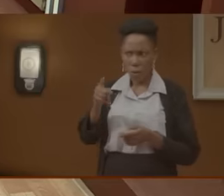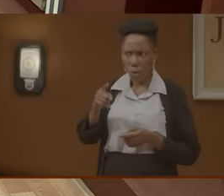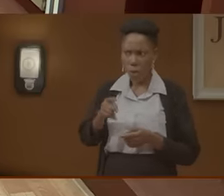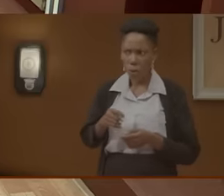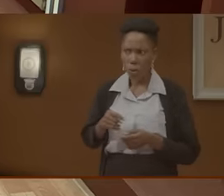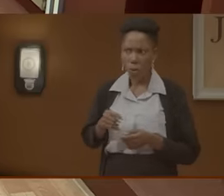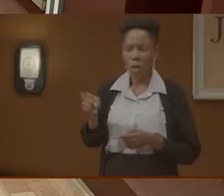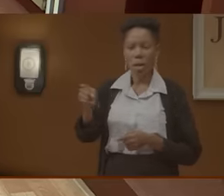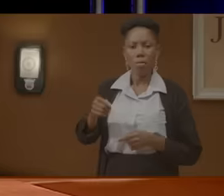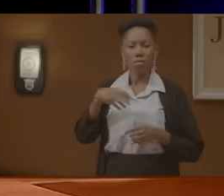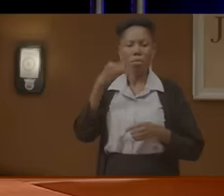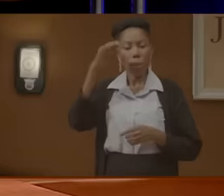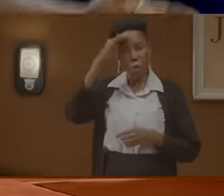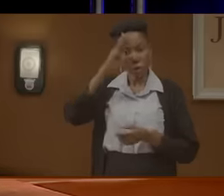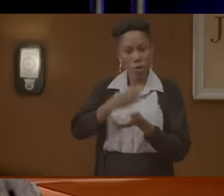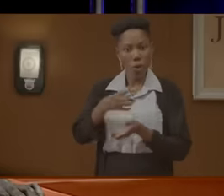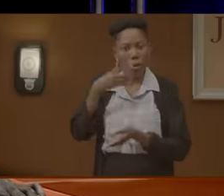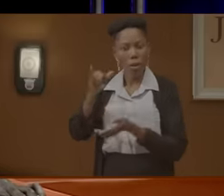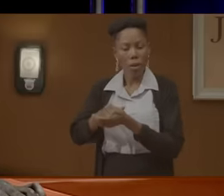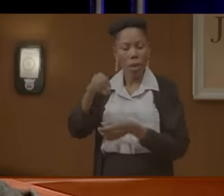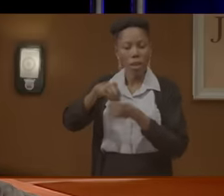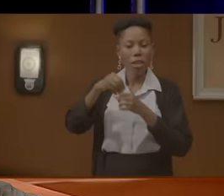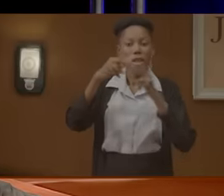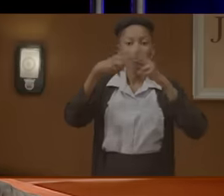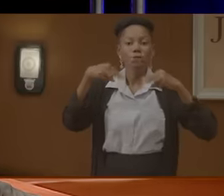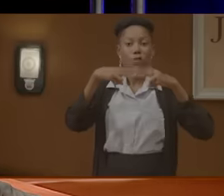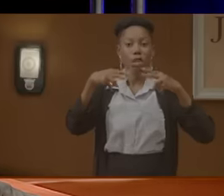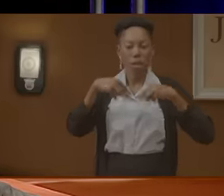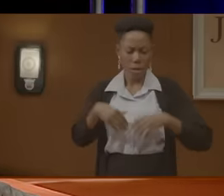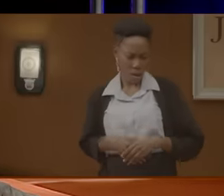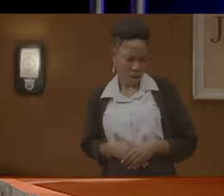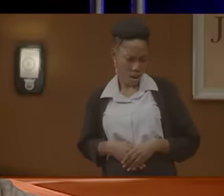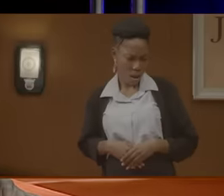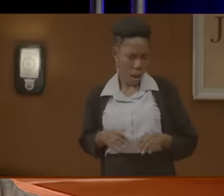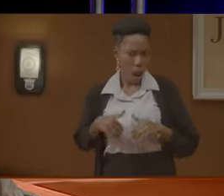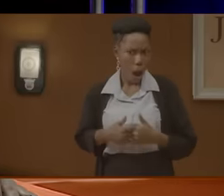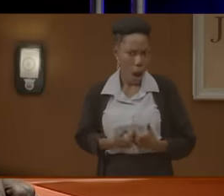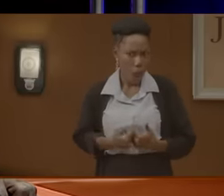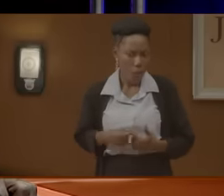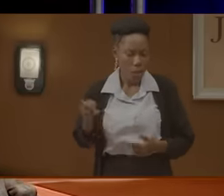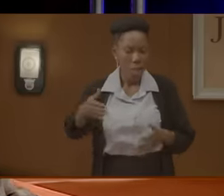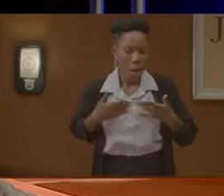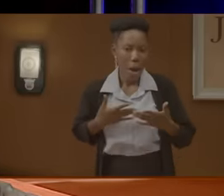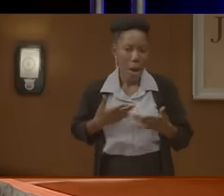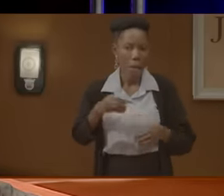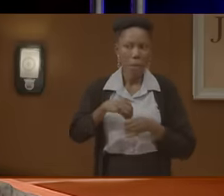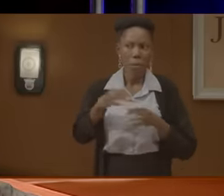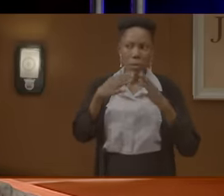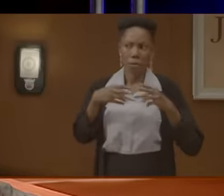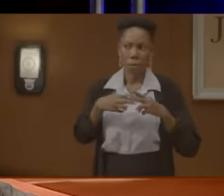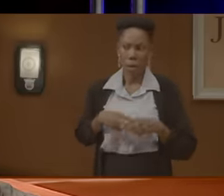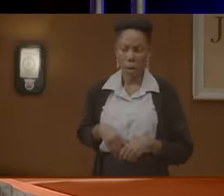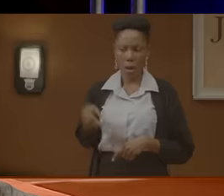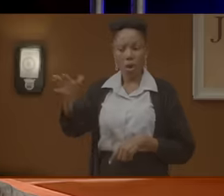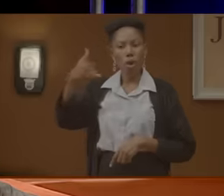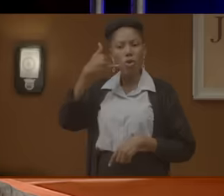Ososo. I was so very happy. I said, you did Ososo. I said, okay. I called my senior sister. Auntie, my family did it. He said, no, you don't see